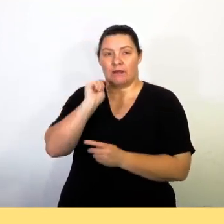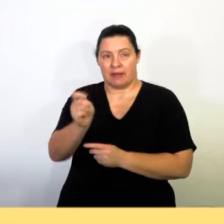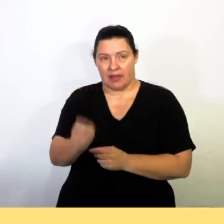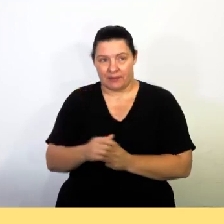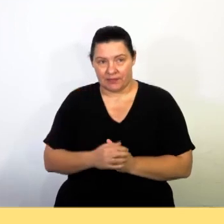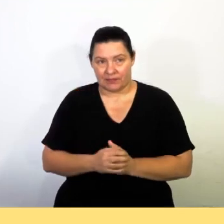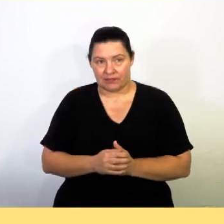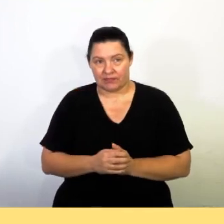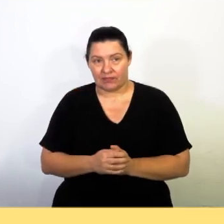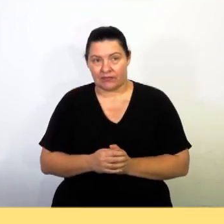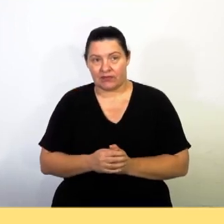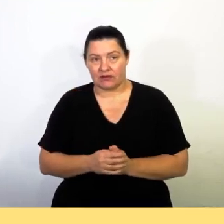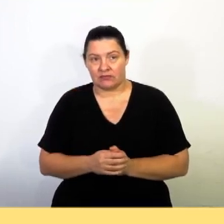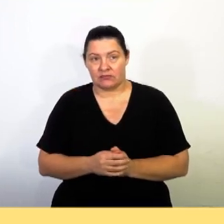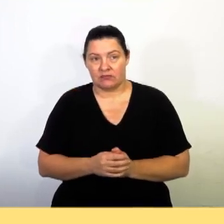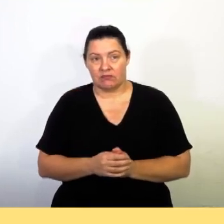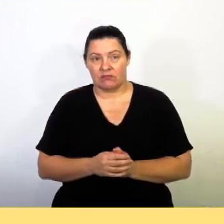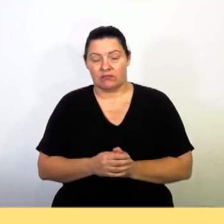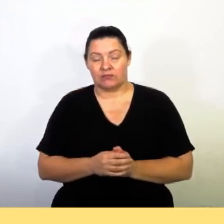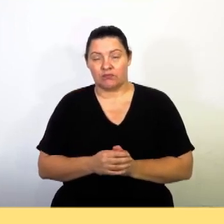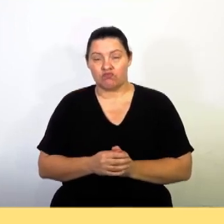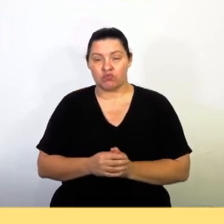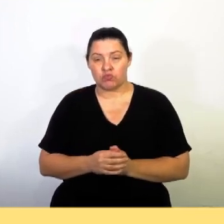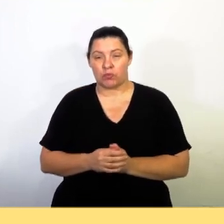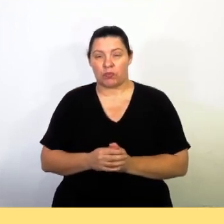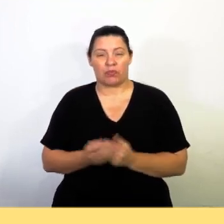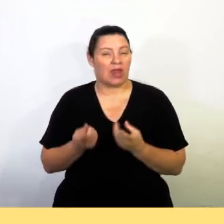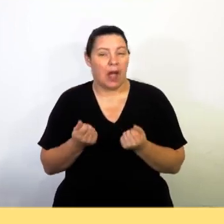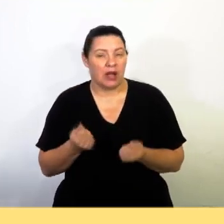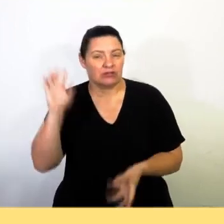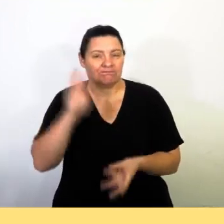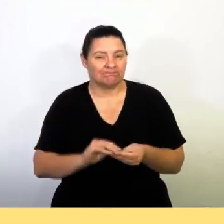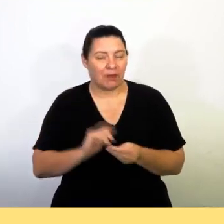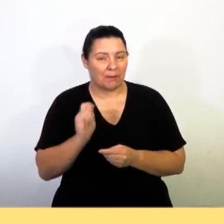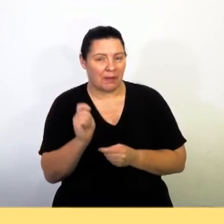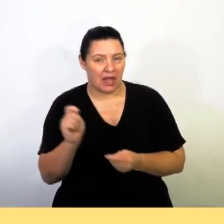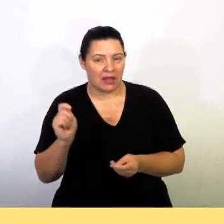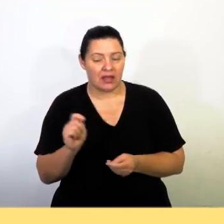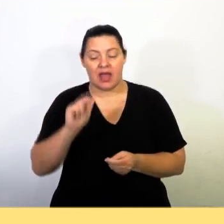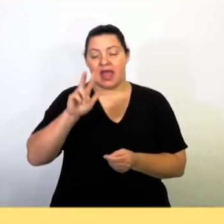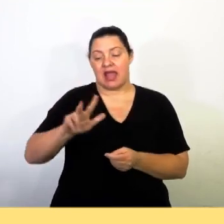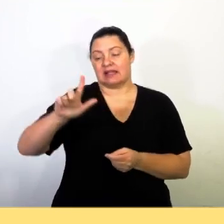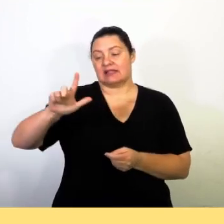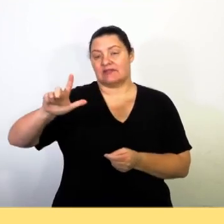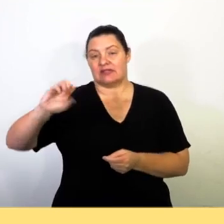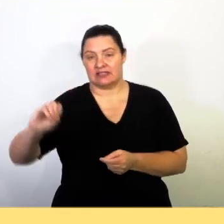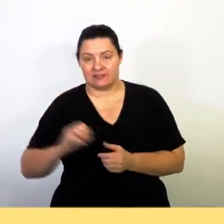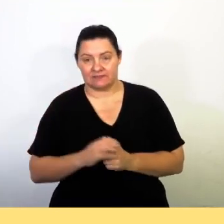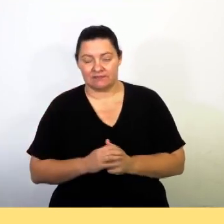total payments. My total payments, all right. And how much is my total payments?